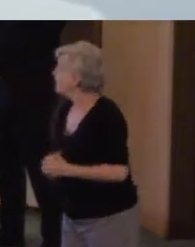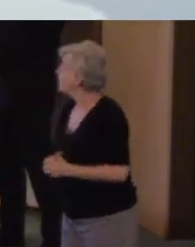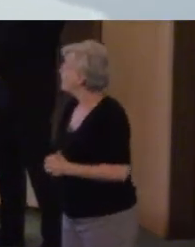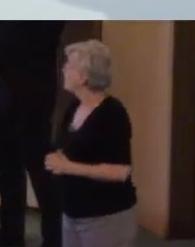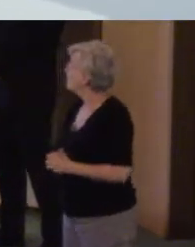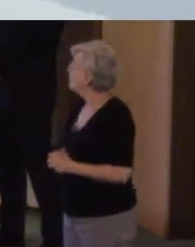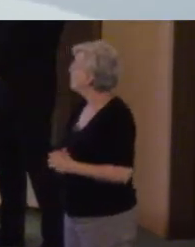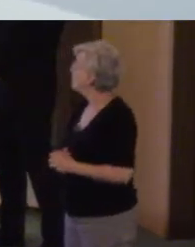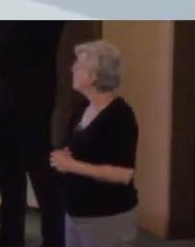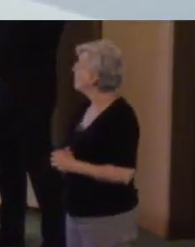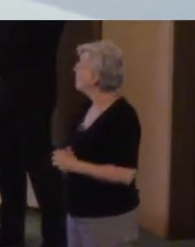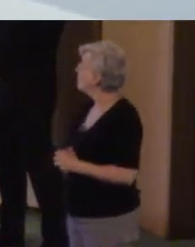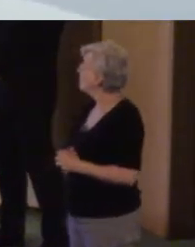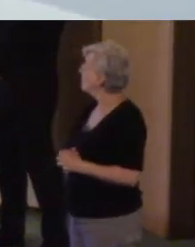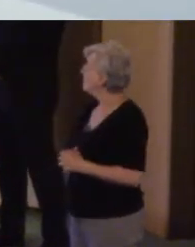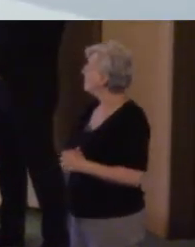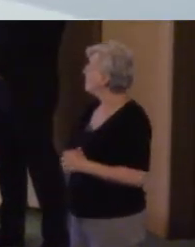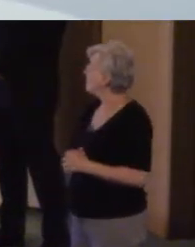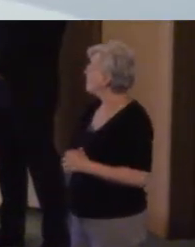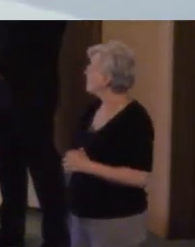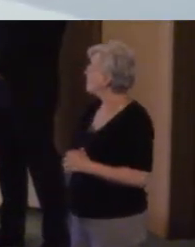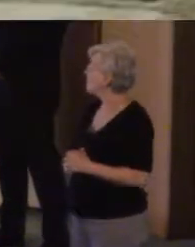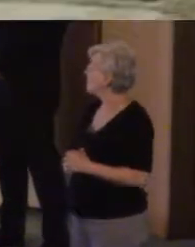Bruce, so I suggest you get to it.